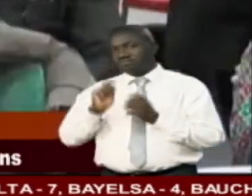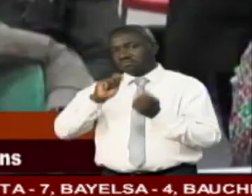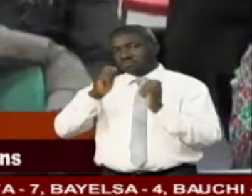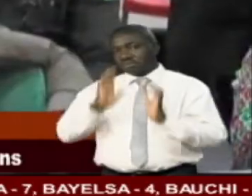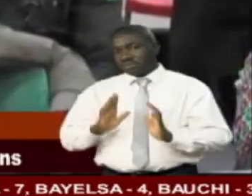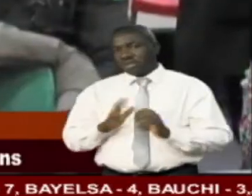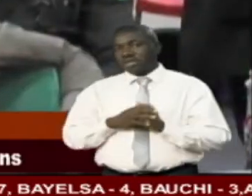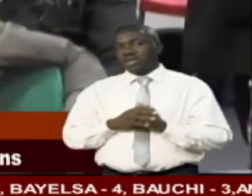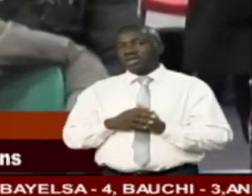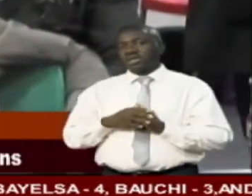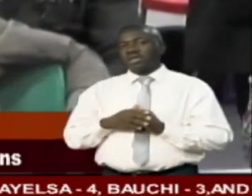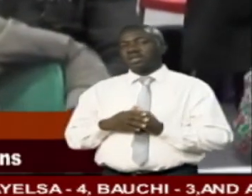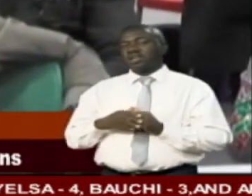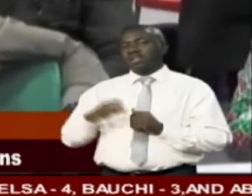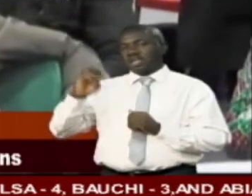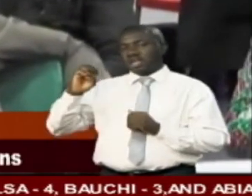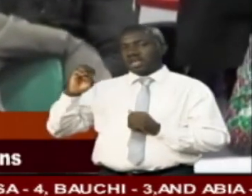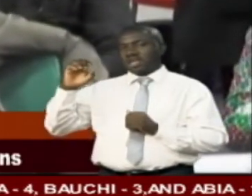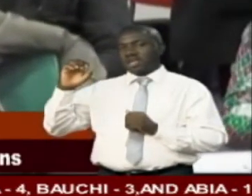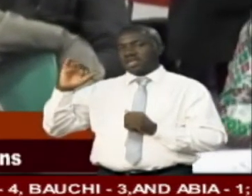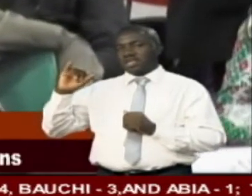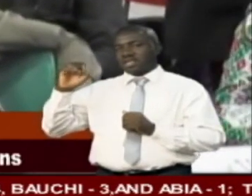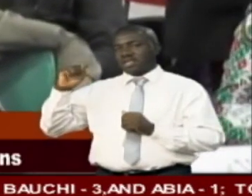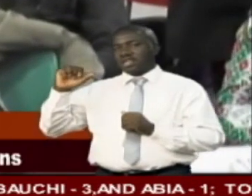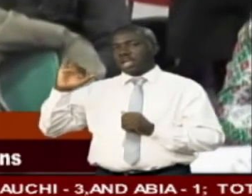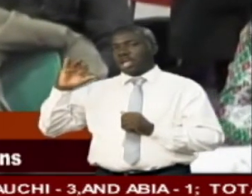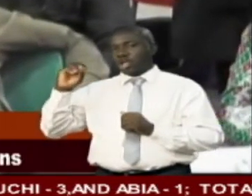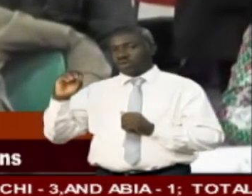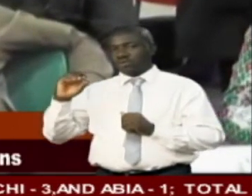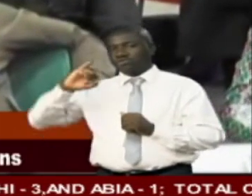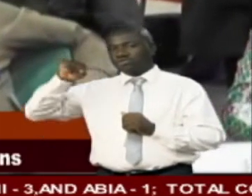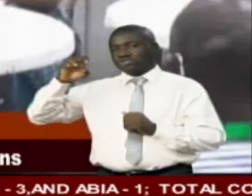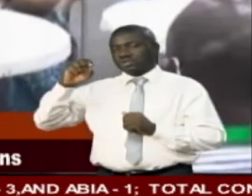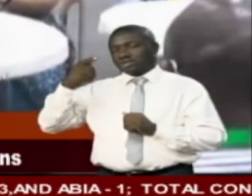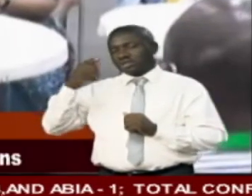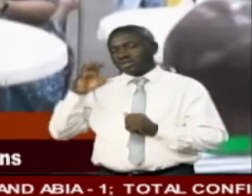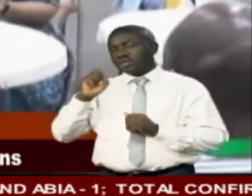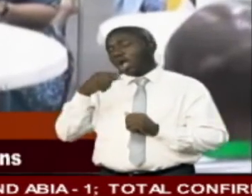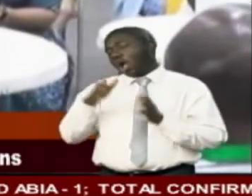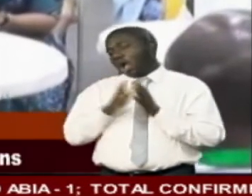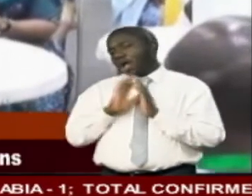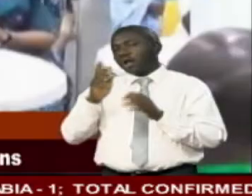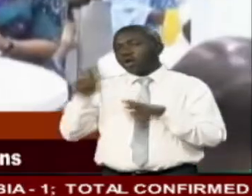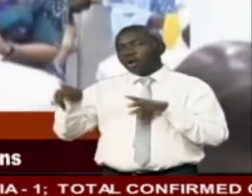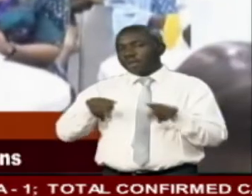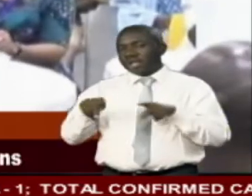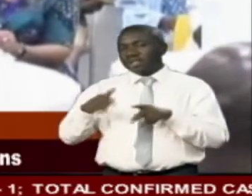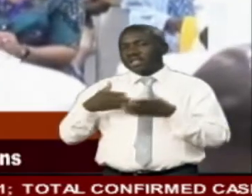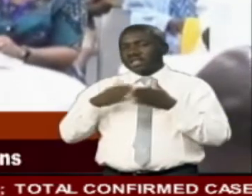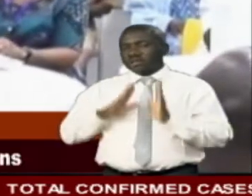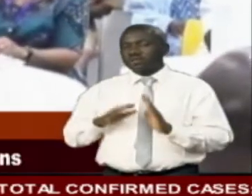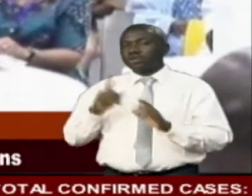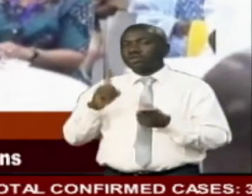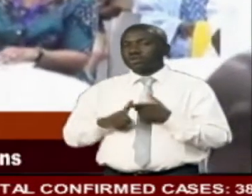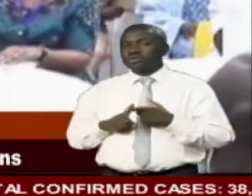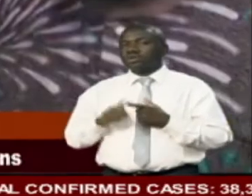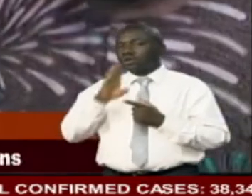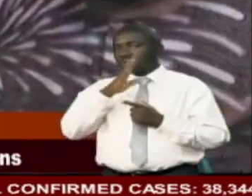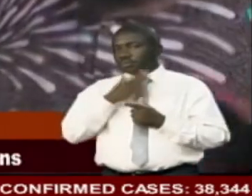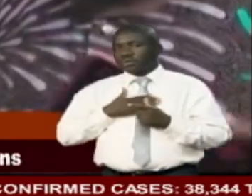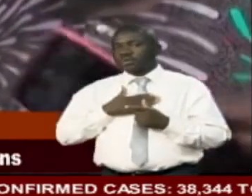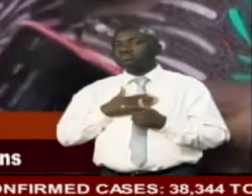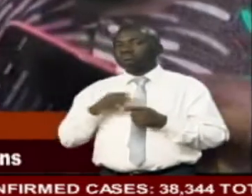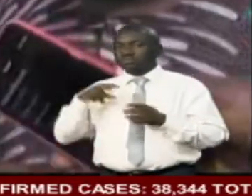Eyipayo Jegede, enlisted the support of party leaders, members, and electorate in the state to win the election.